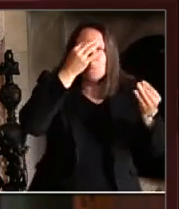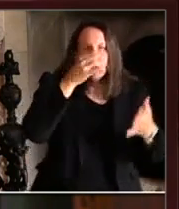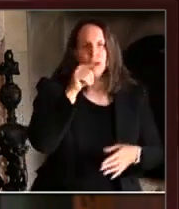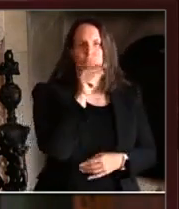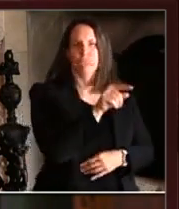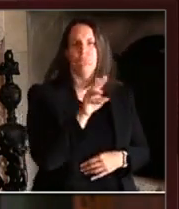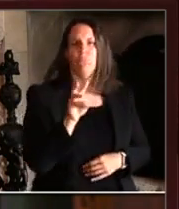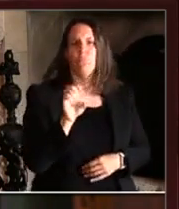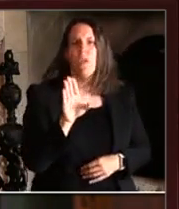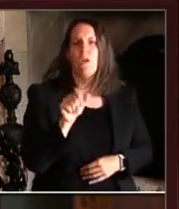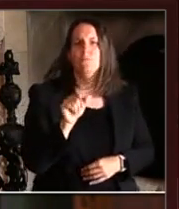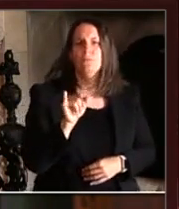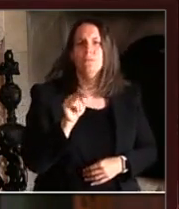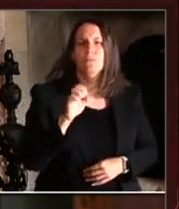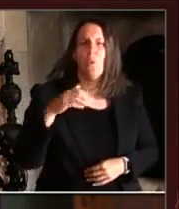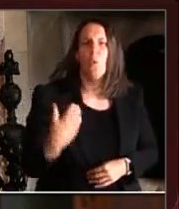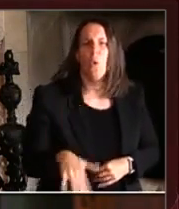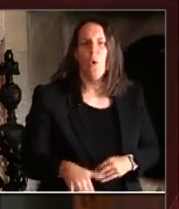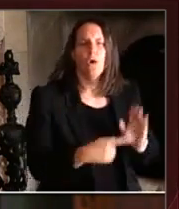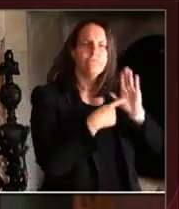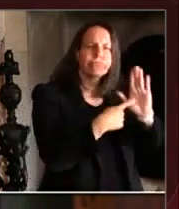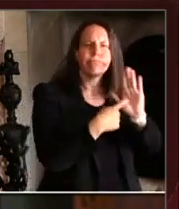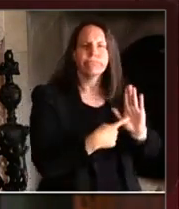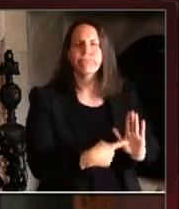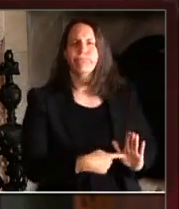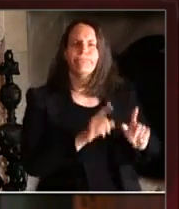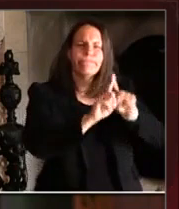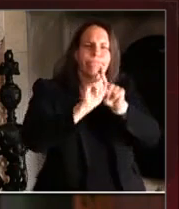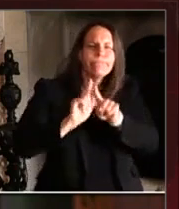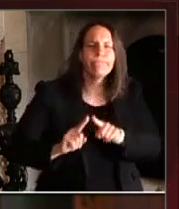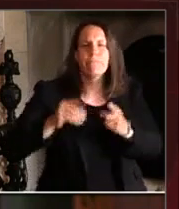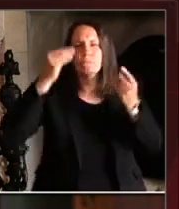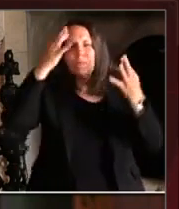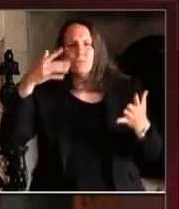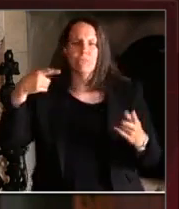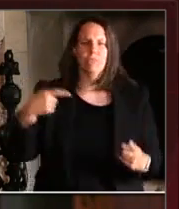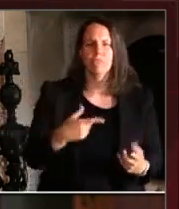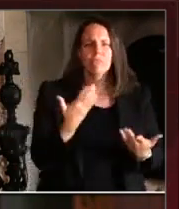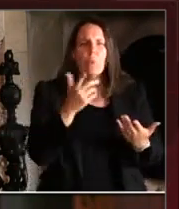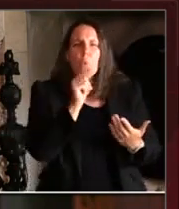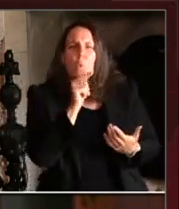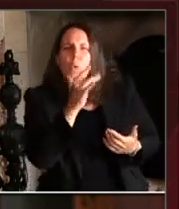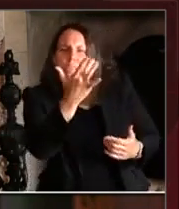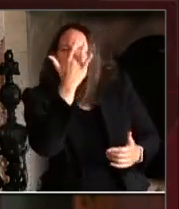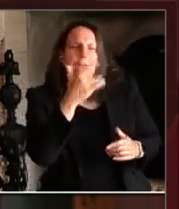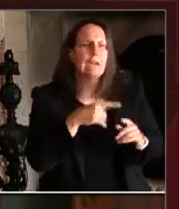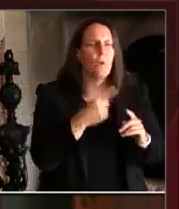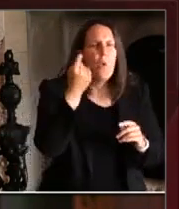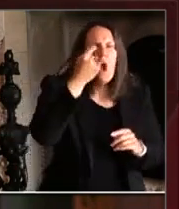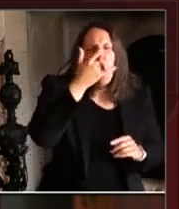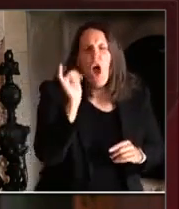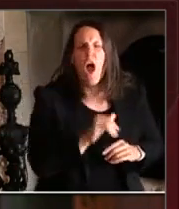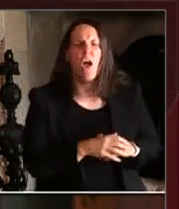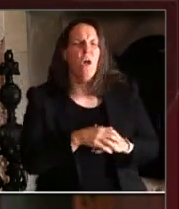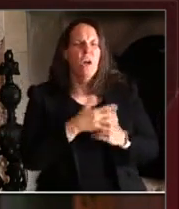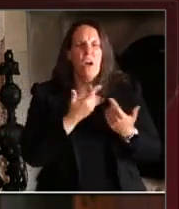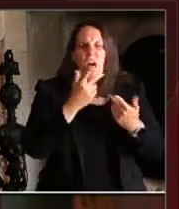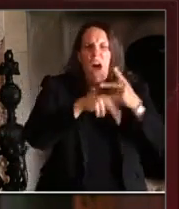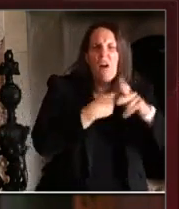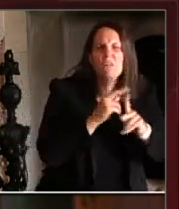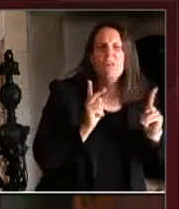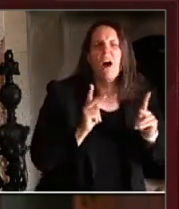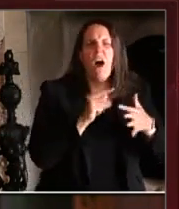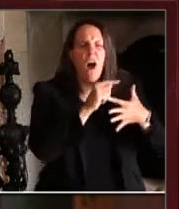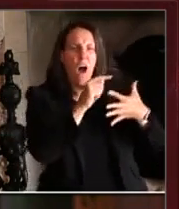to ensure that the data is accessible, understandable, and actionable. And today we are announcing new county and regional